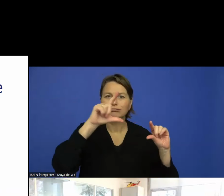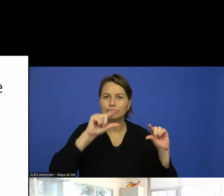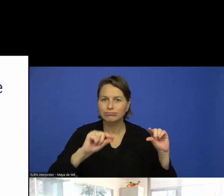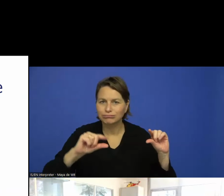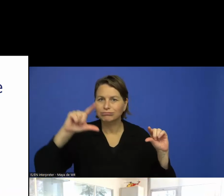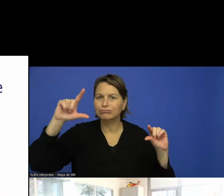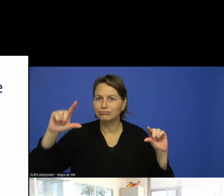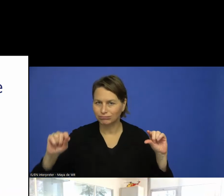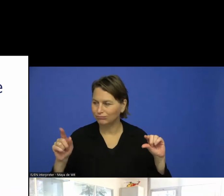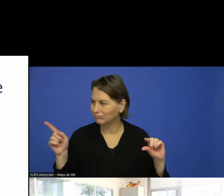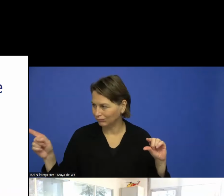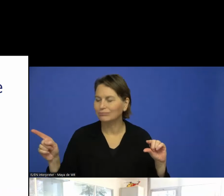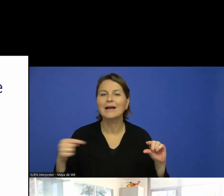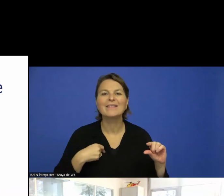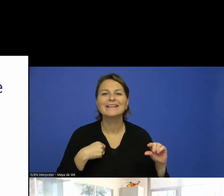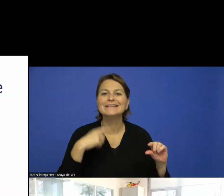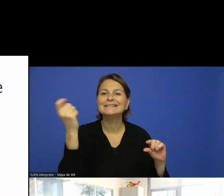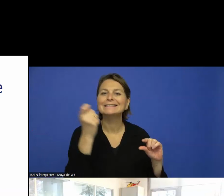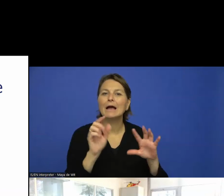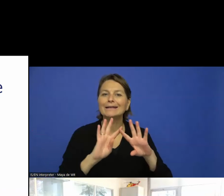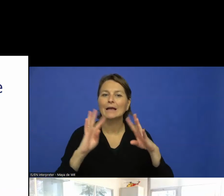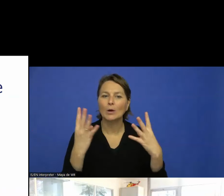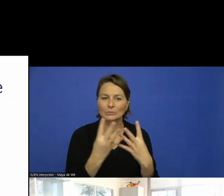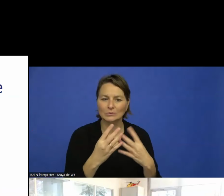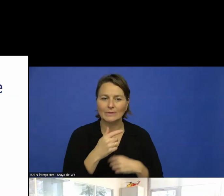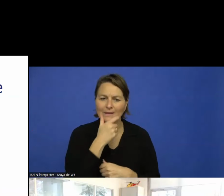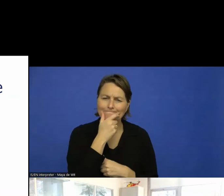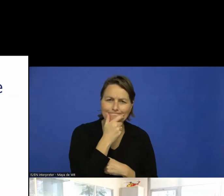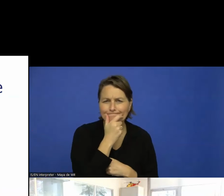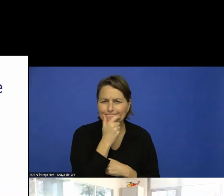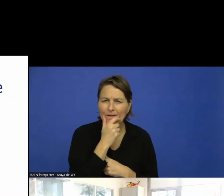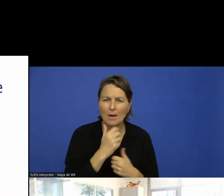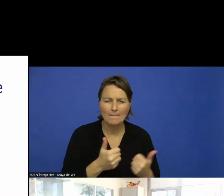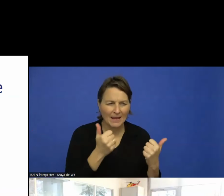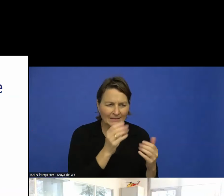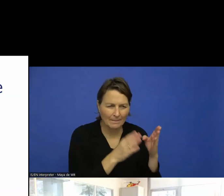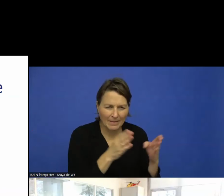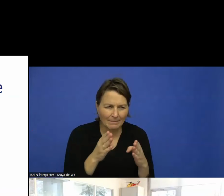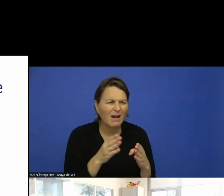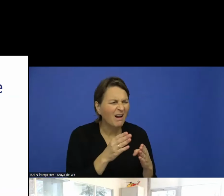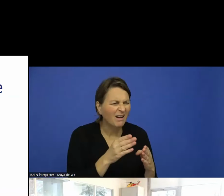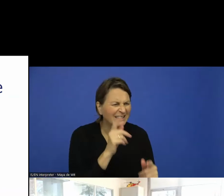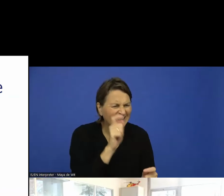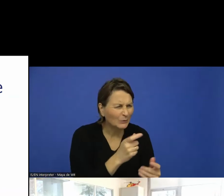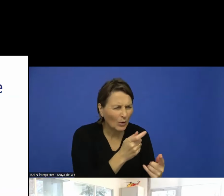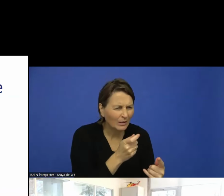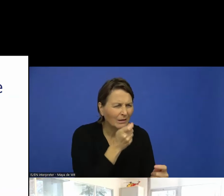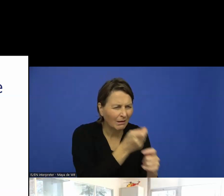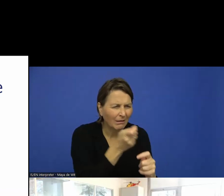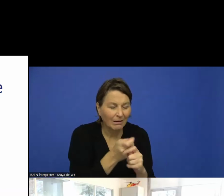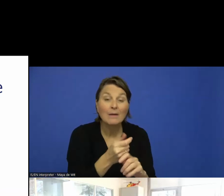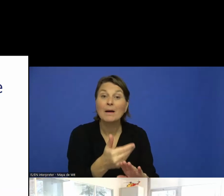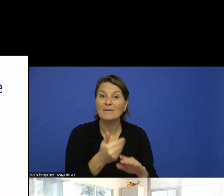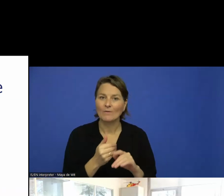that interesting challenge of saying, how do we explore the need to define the problem before we then look for the